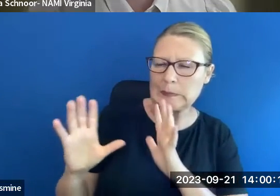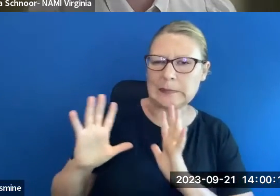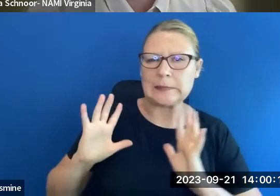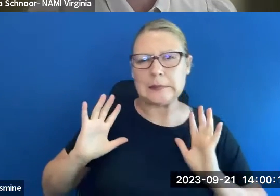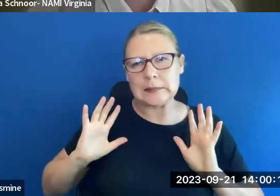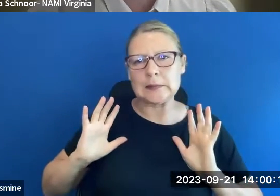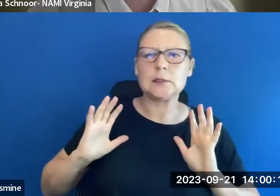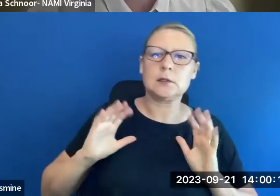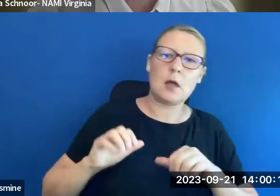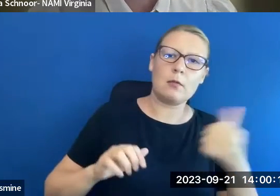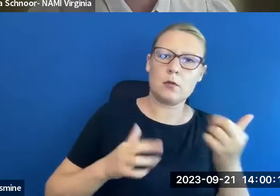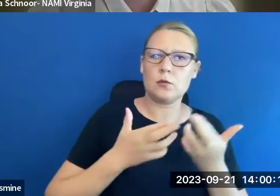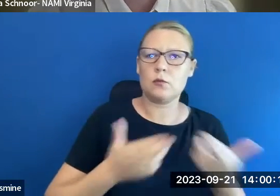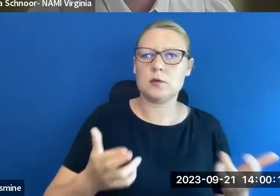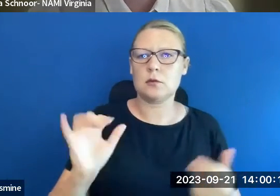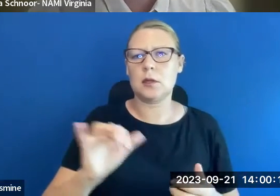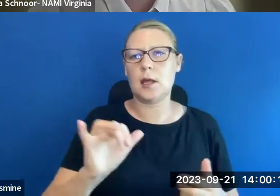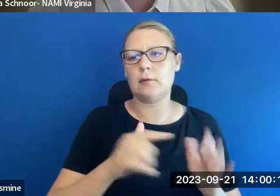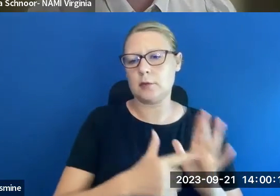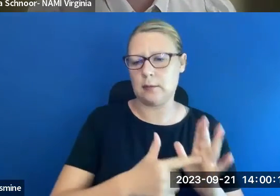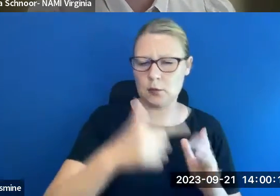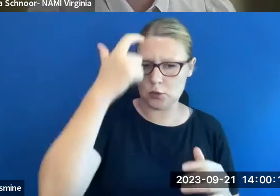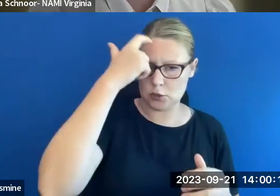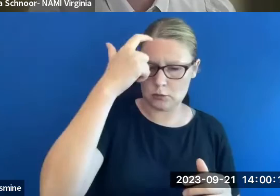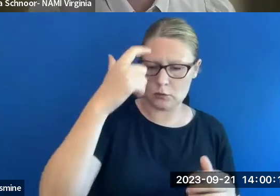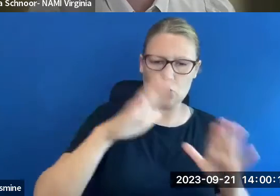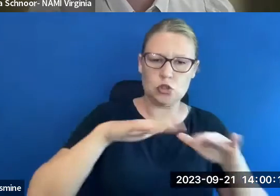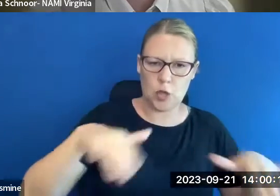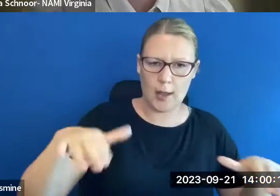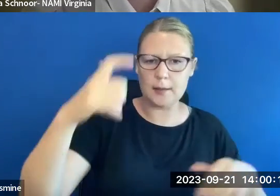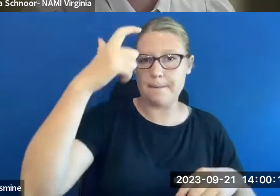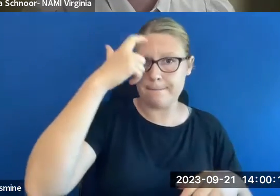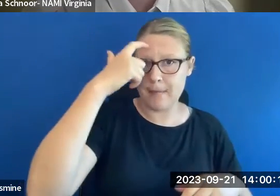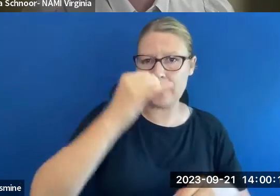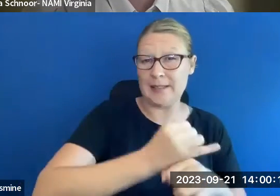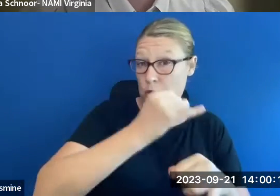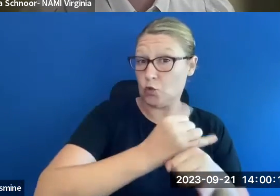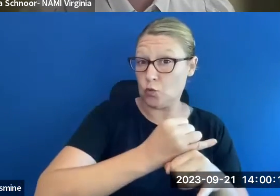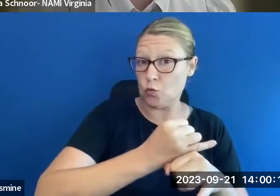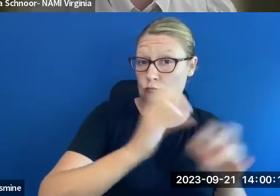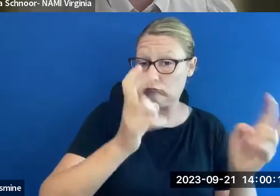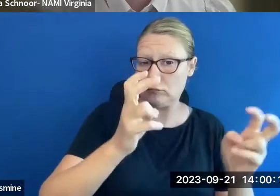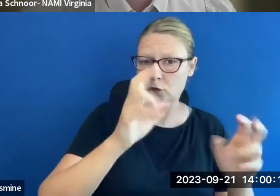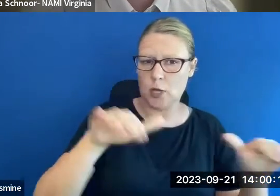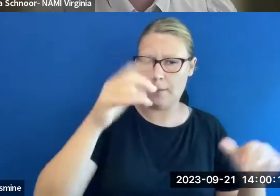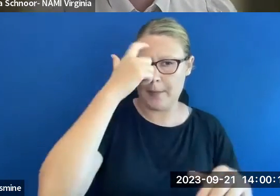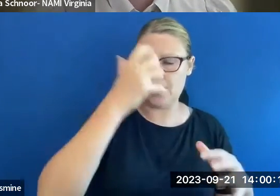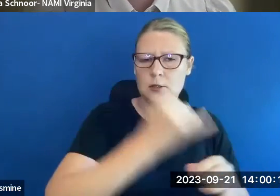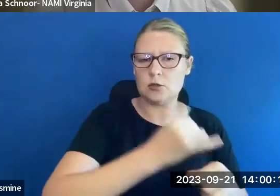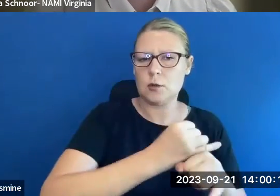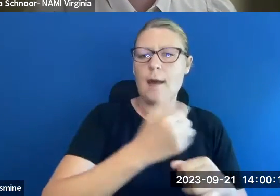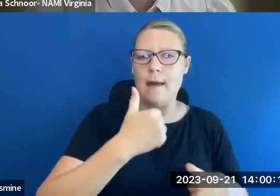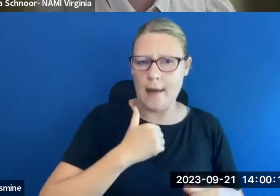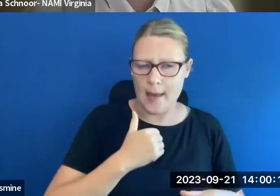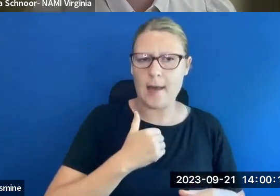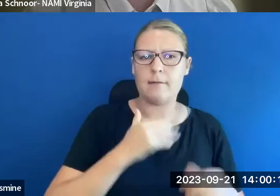there are resources like Child Mind Institute, and they have resources for very young children ranging up through youth